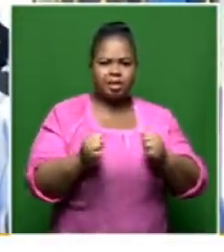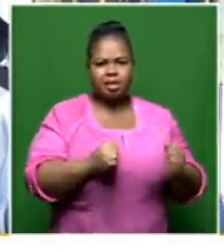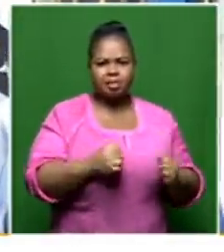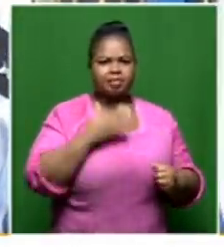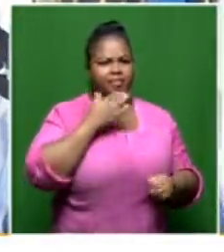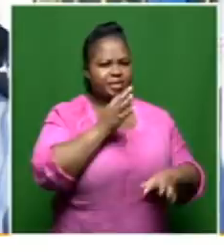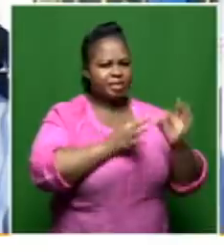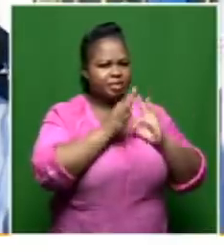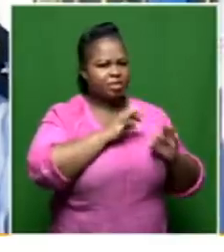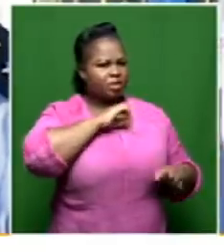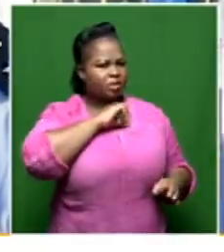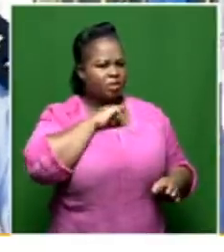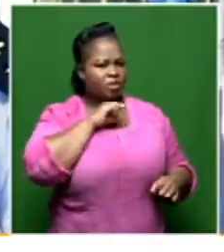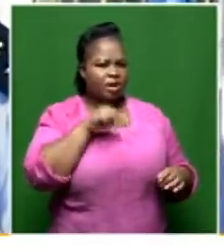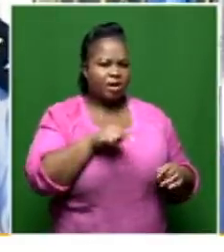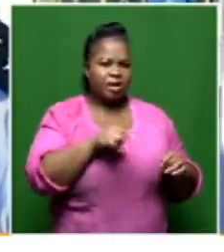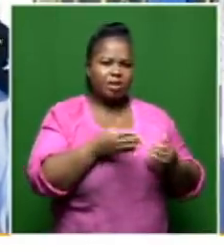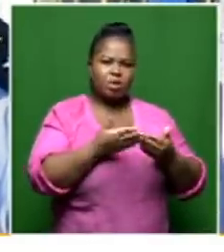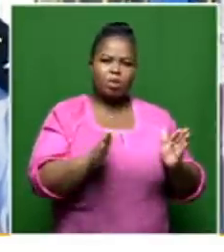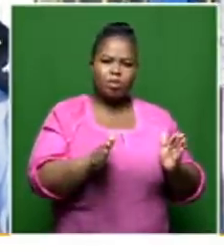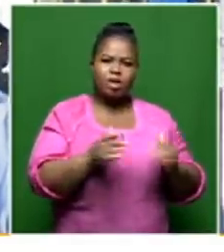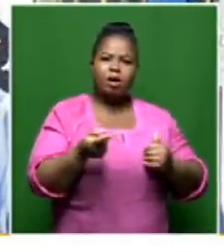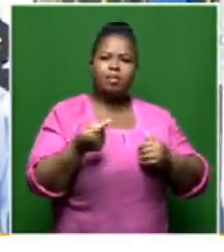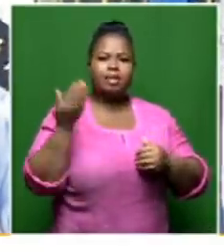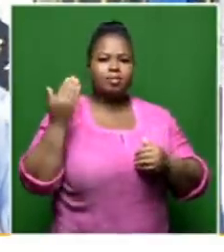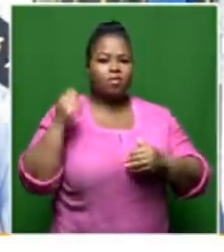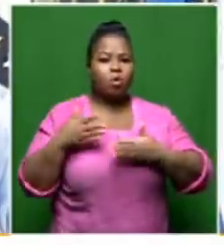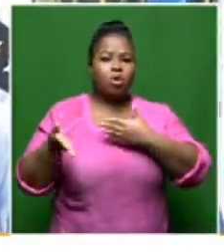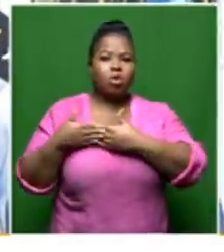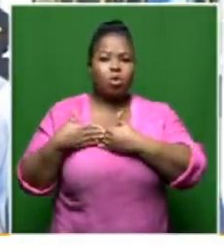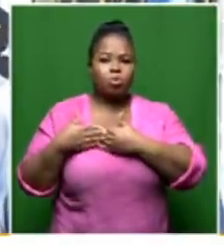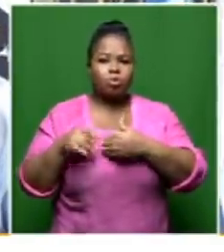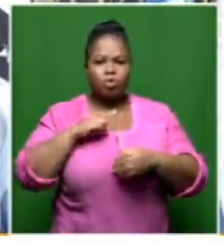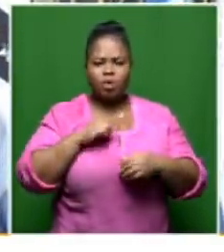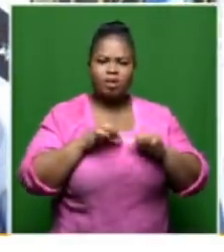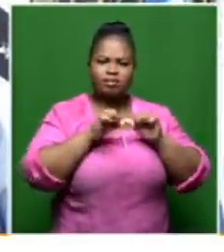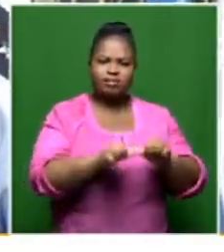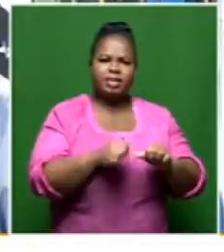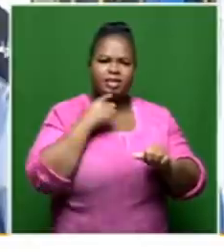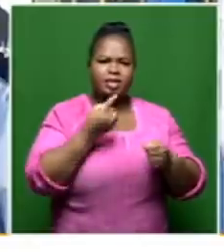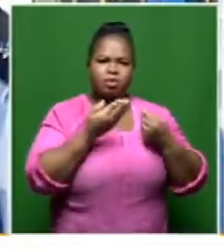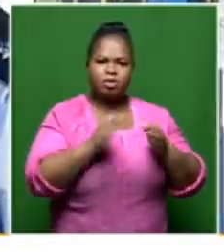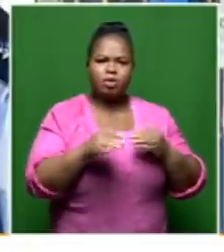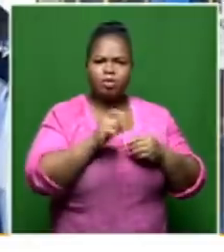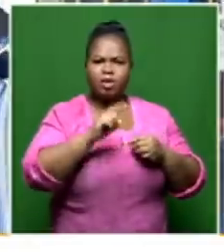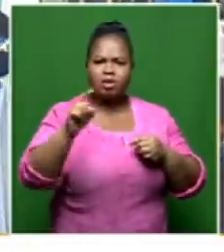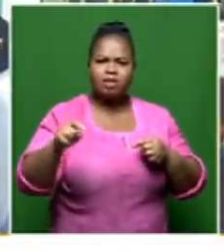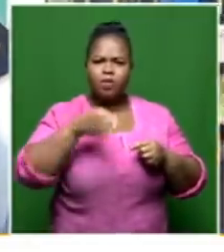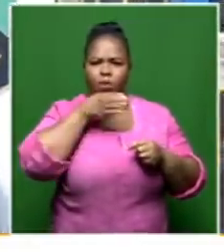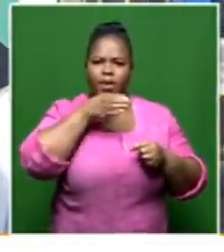tell us about the reason why the Durban Promenade remained closed despite the national call to open all of these